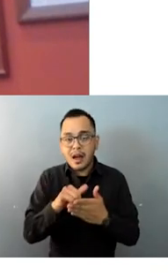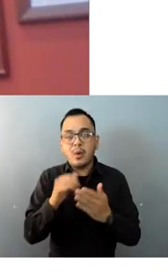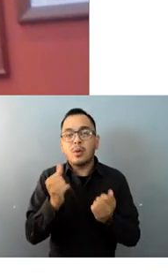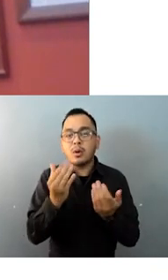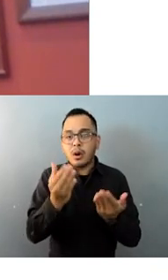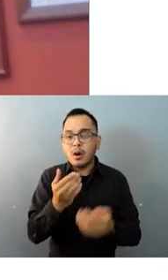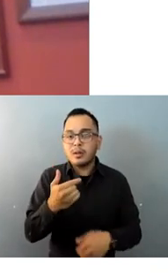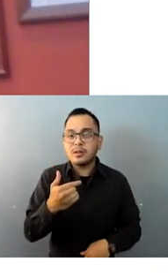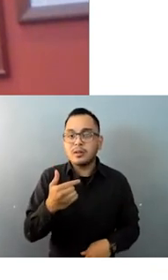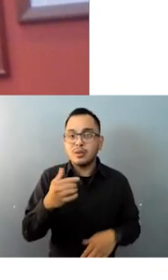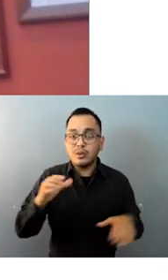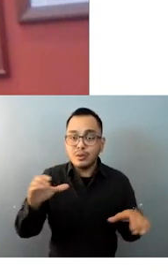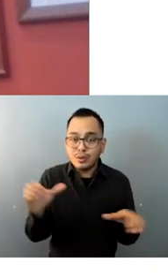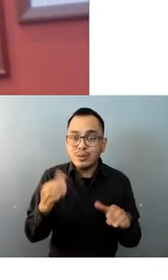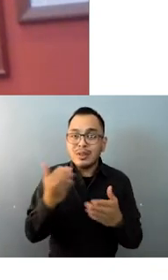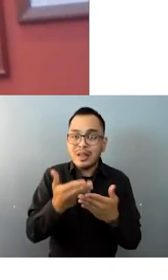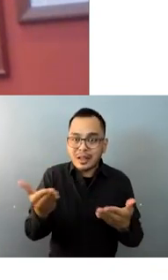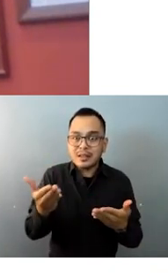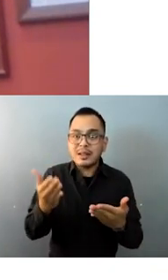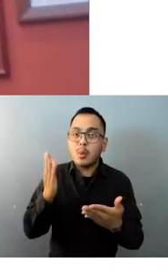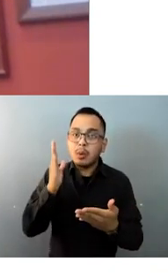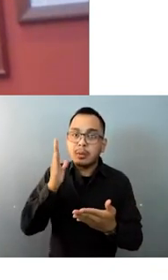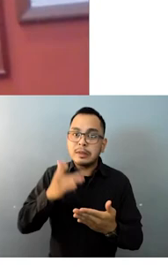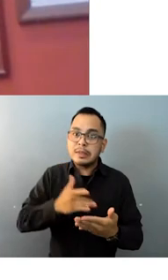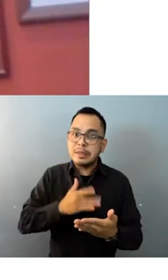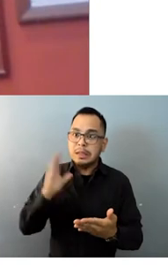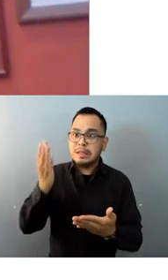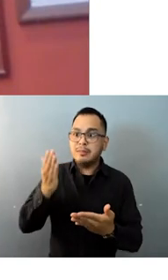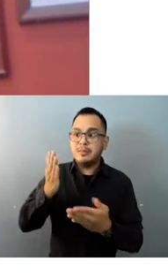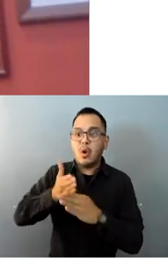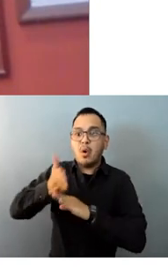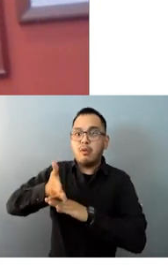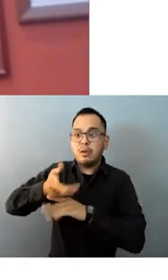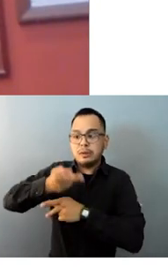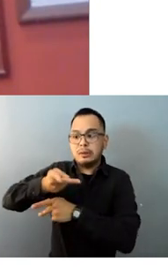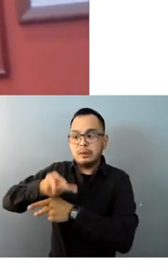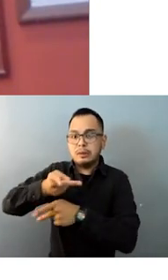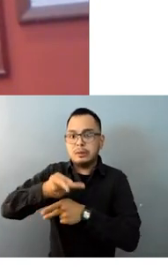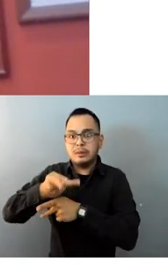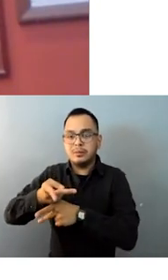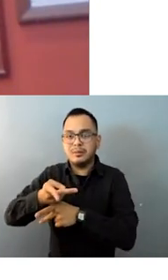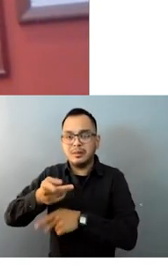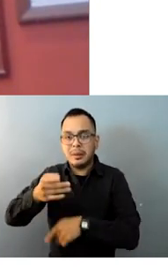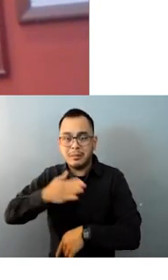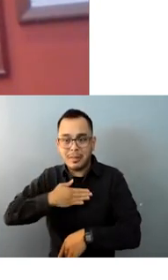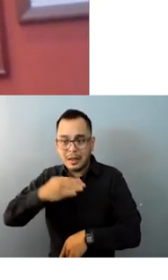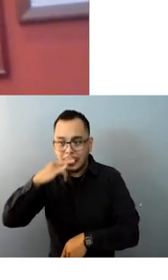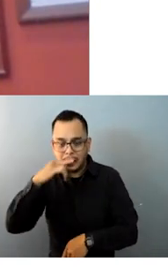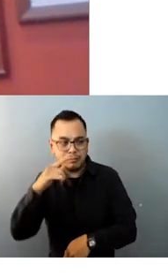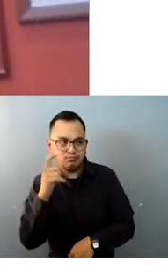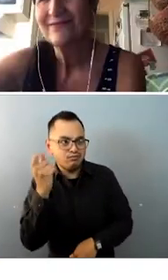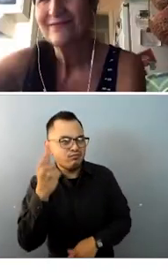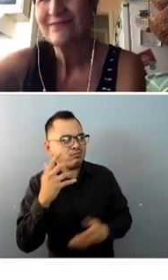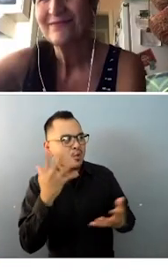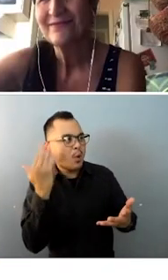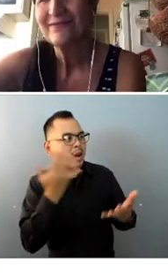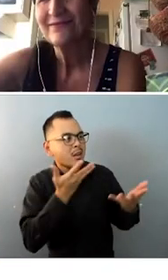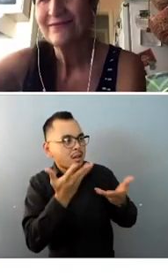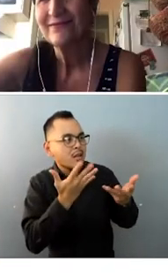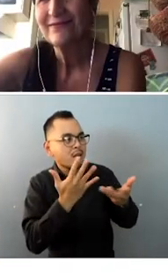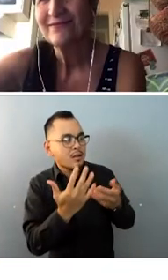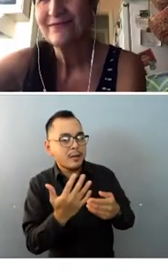things with your child, which may be overbearing, and they don't understand the nature of that interaction.